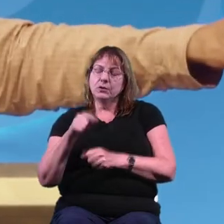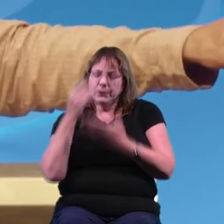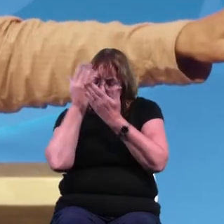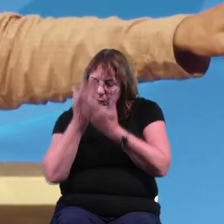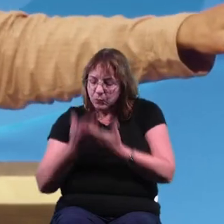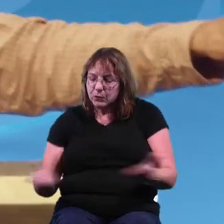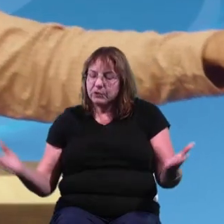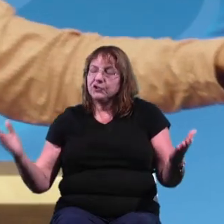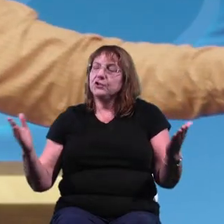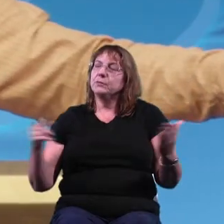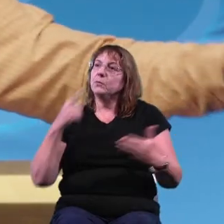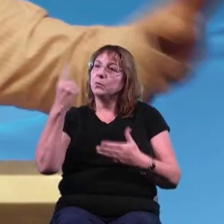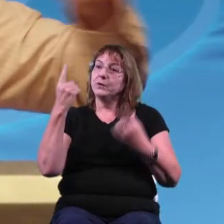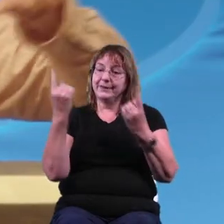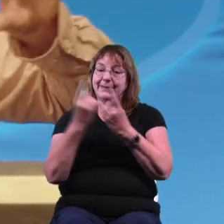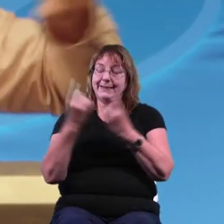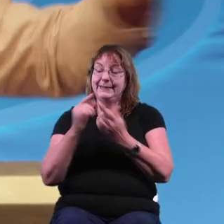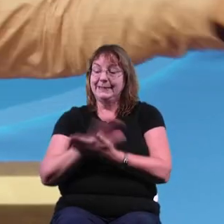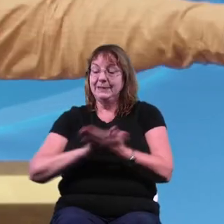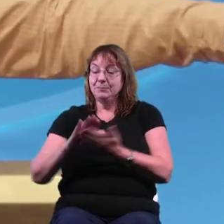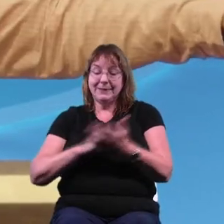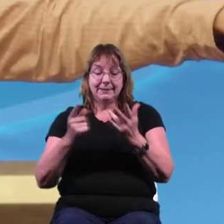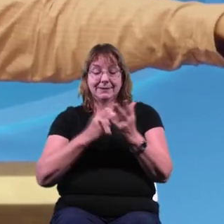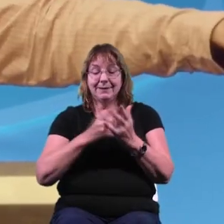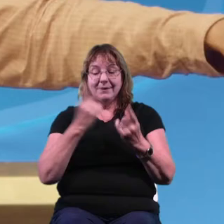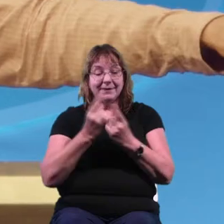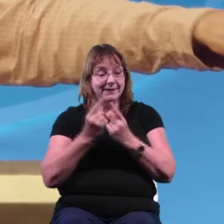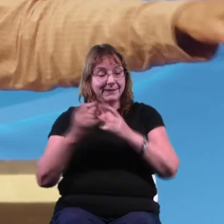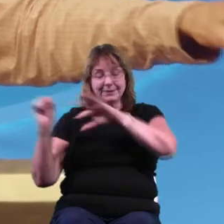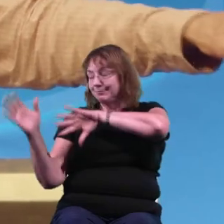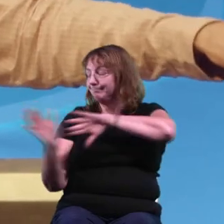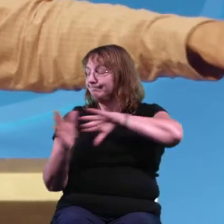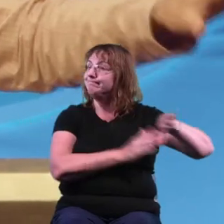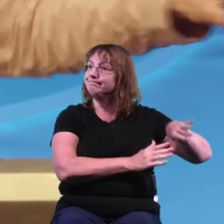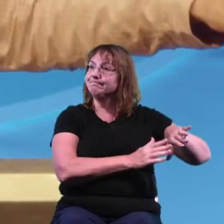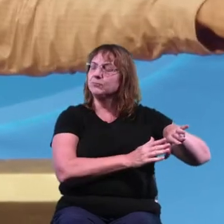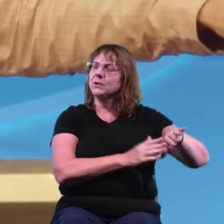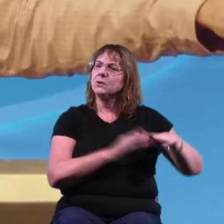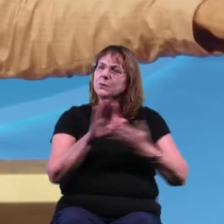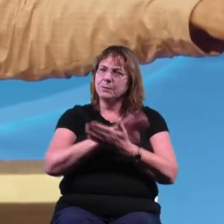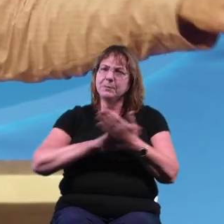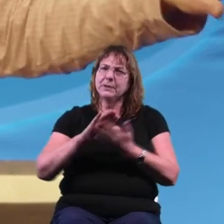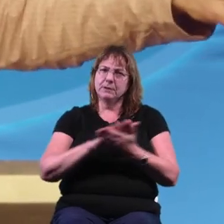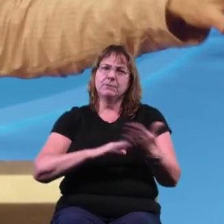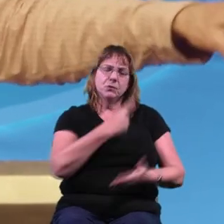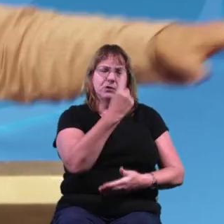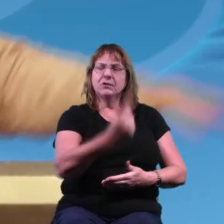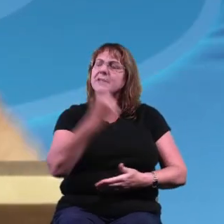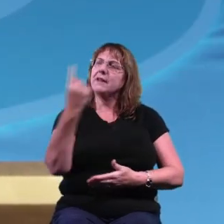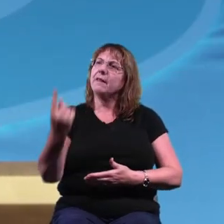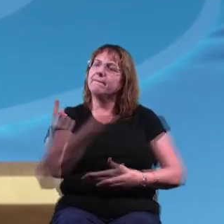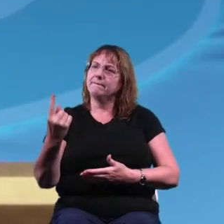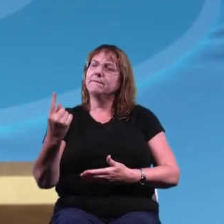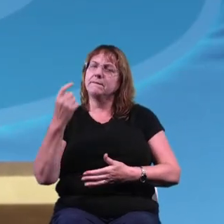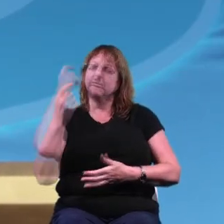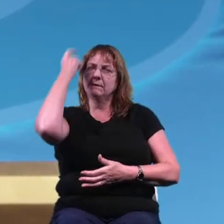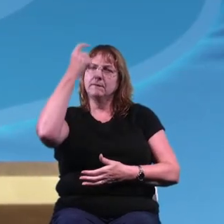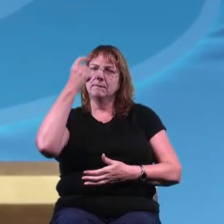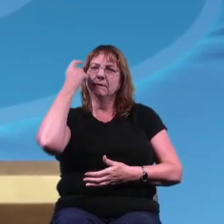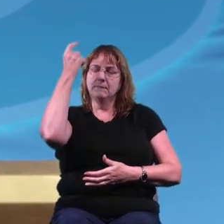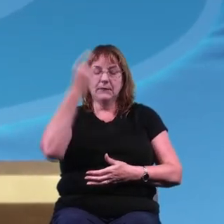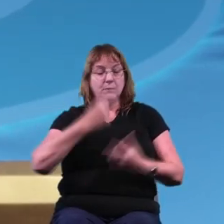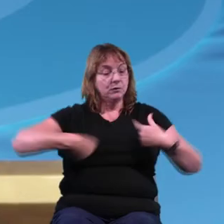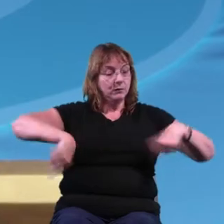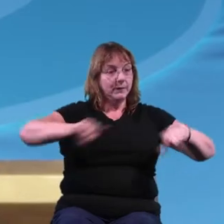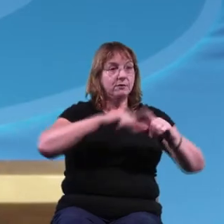worship something else. And I wonder what that means for you today, this week. What that's going to mean as we come